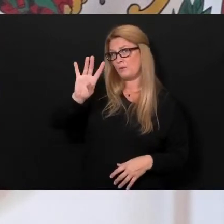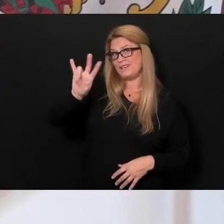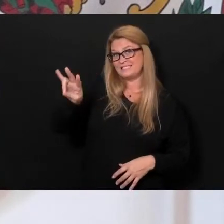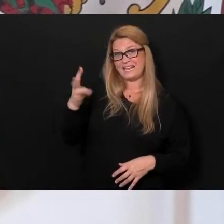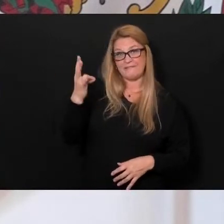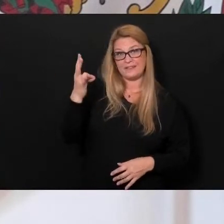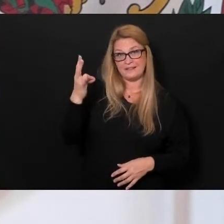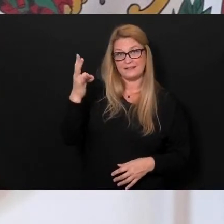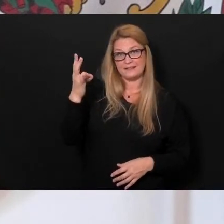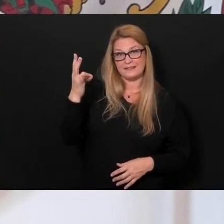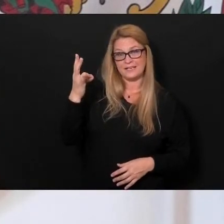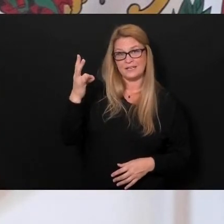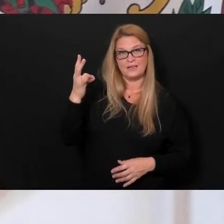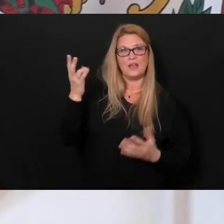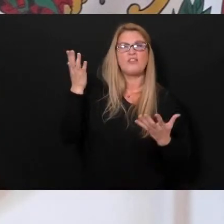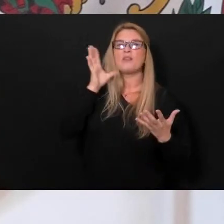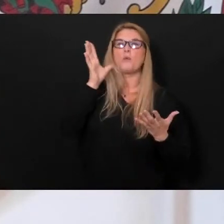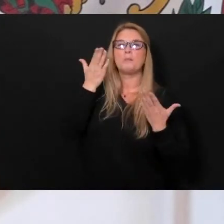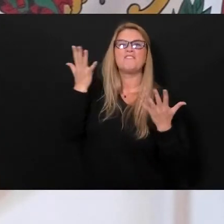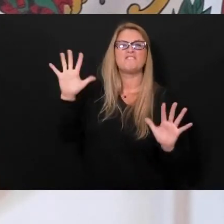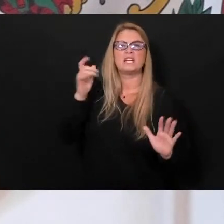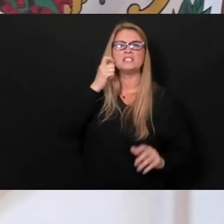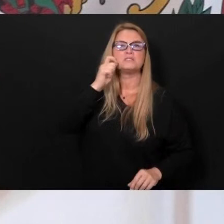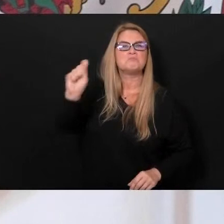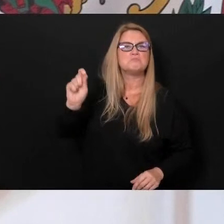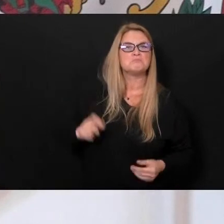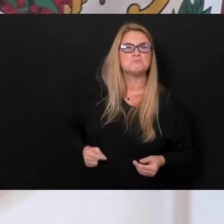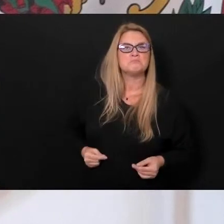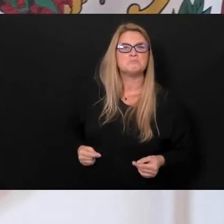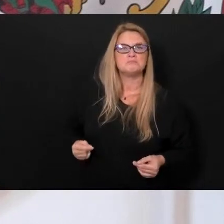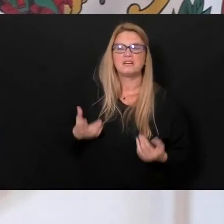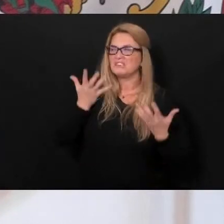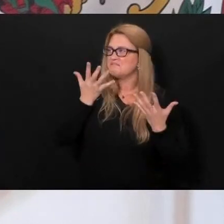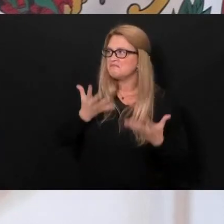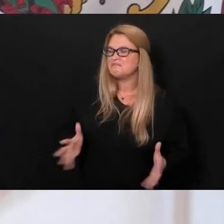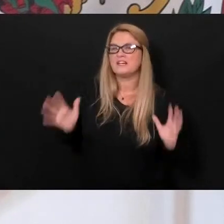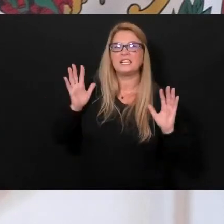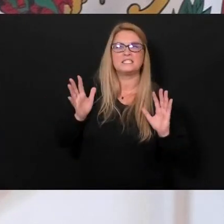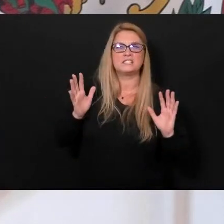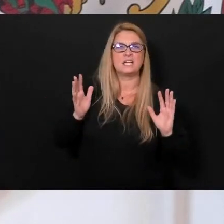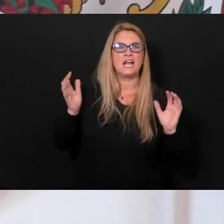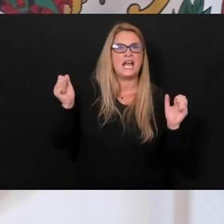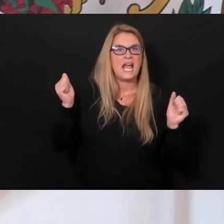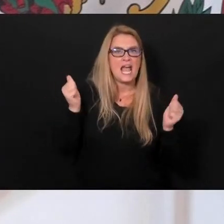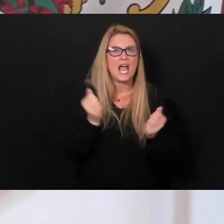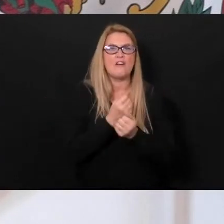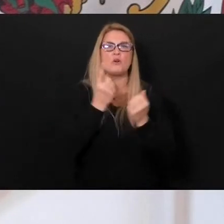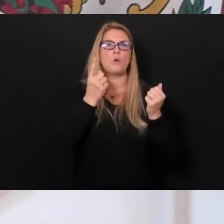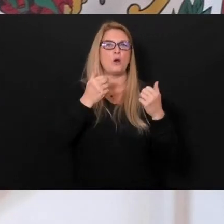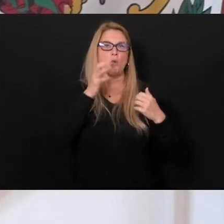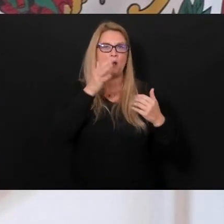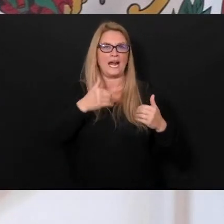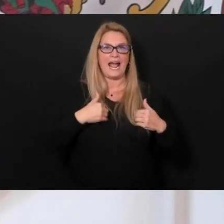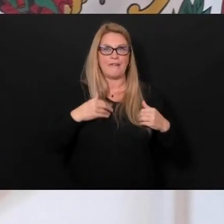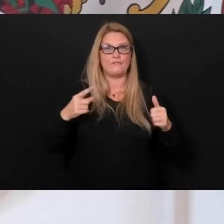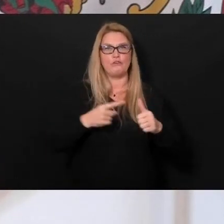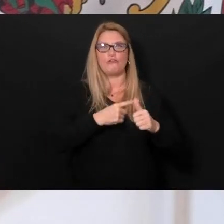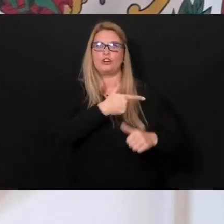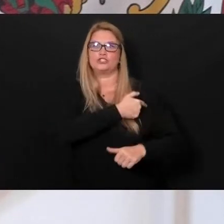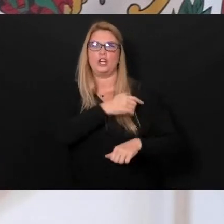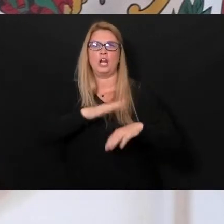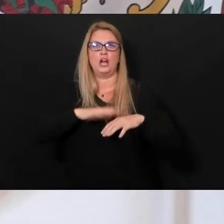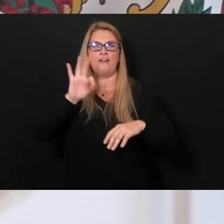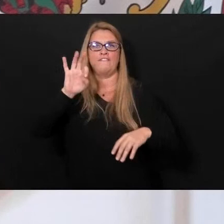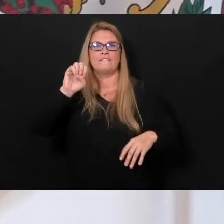7th, they'd be done. They'd be done. Every person in our state would have their first shot on February